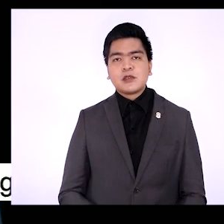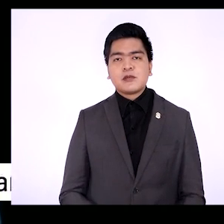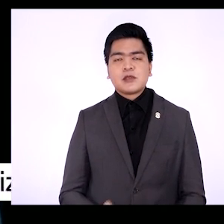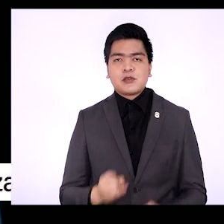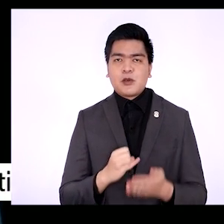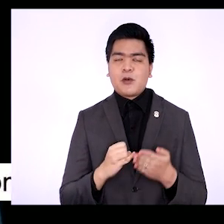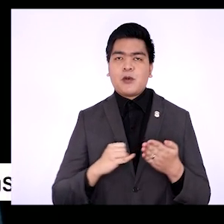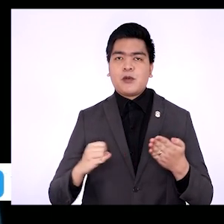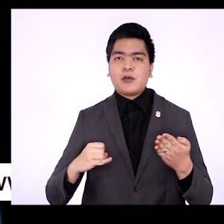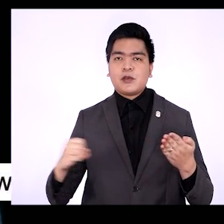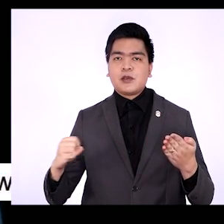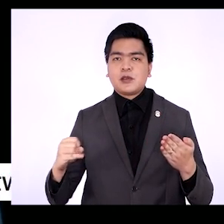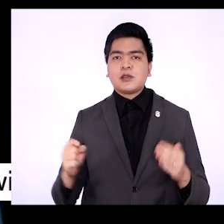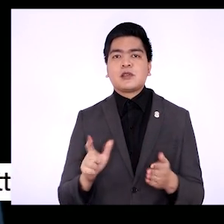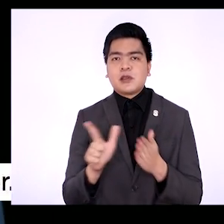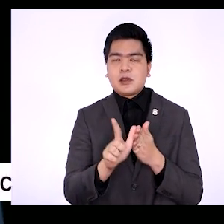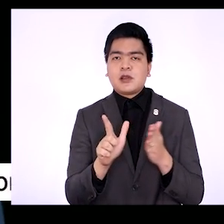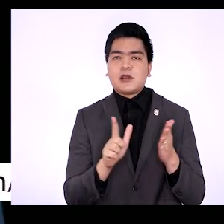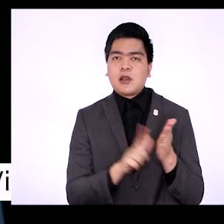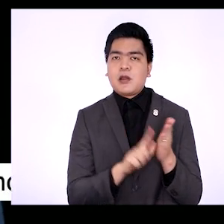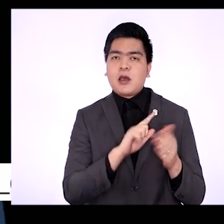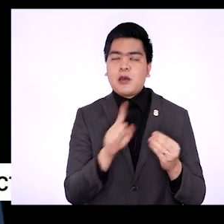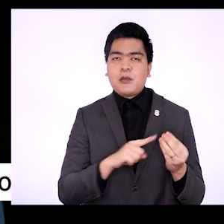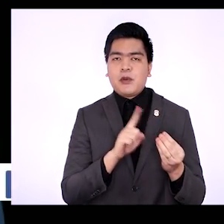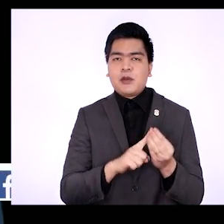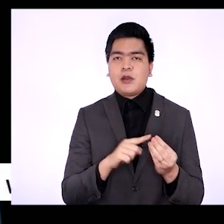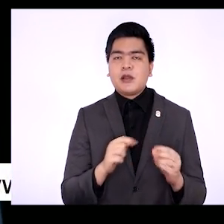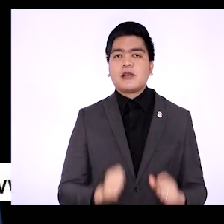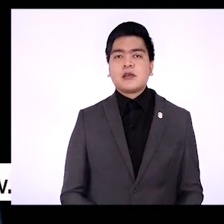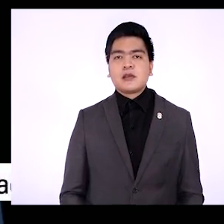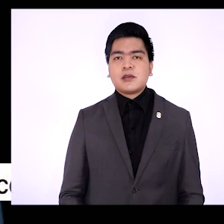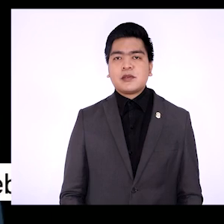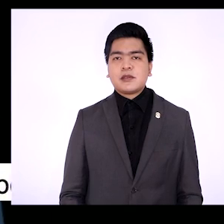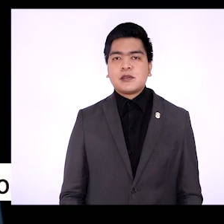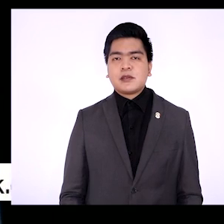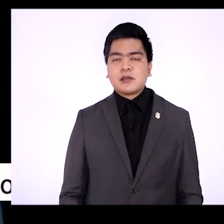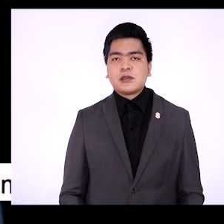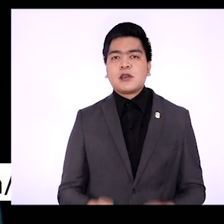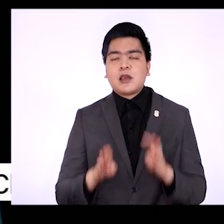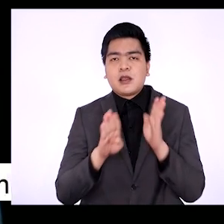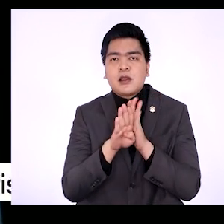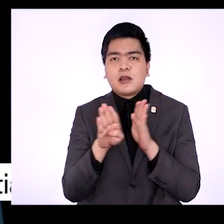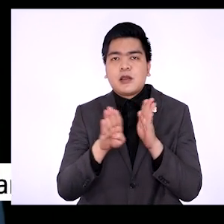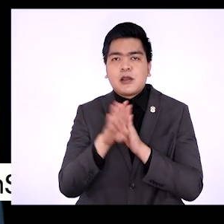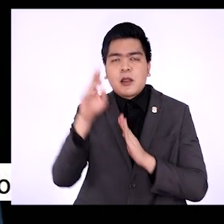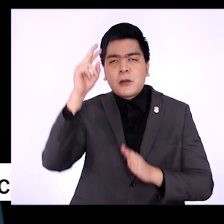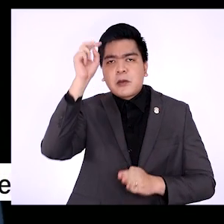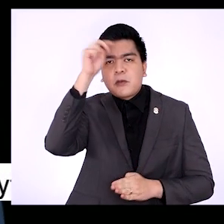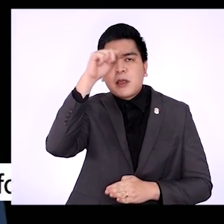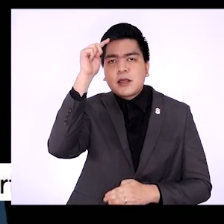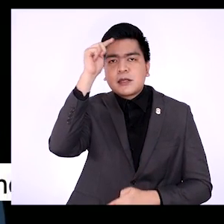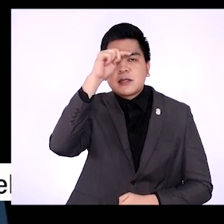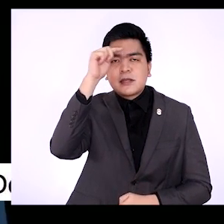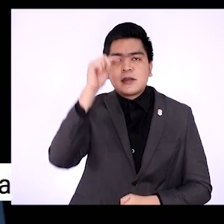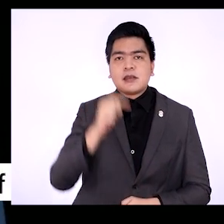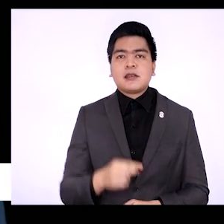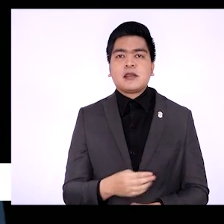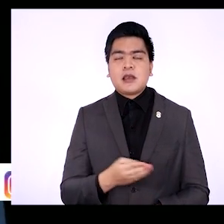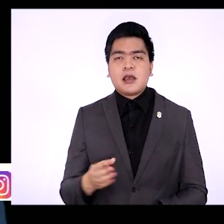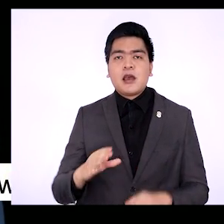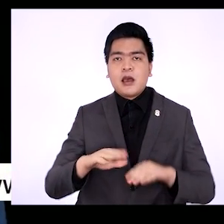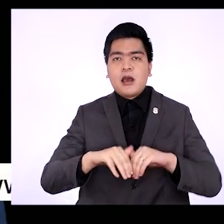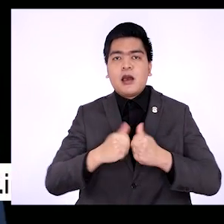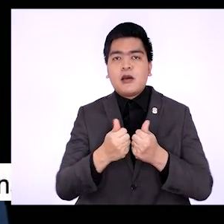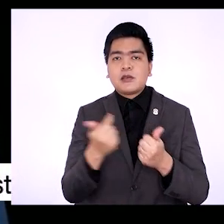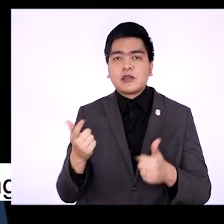draw what the lecture is about. And this all the more boosts their brain function as well as how